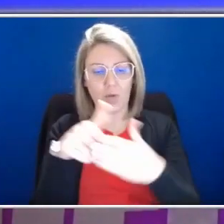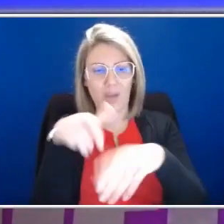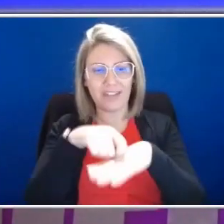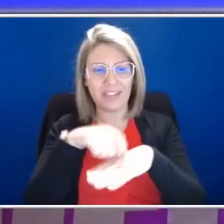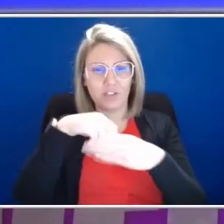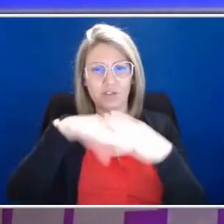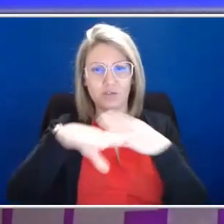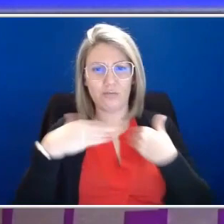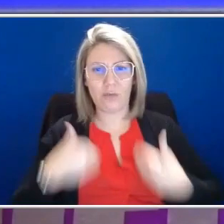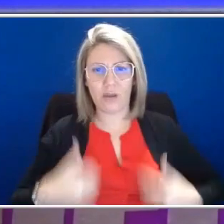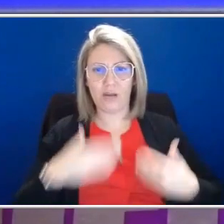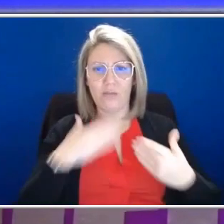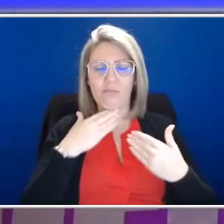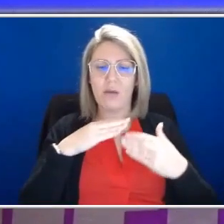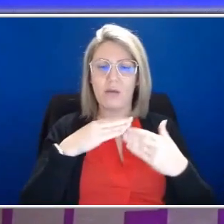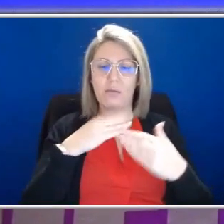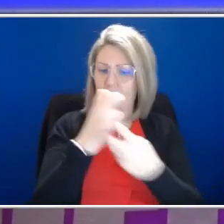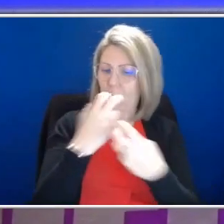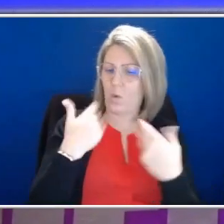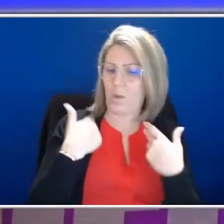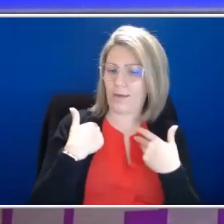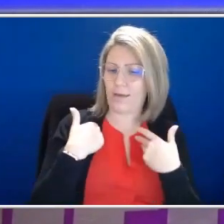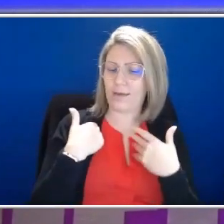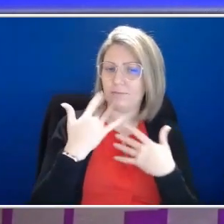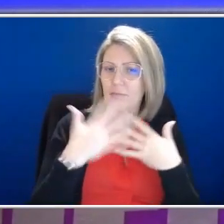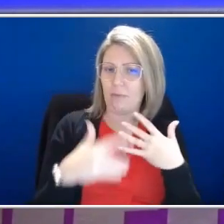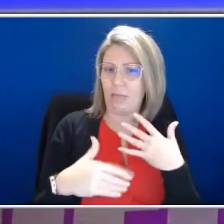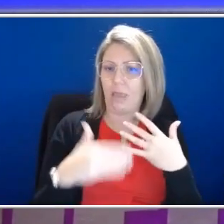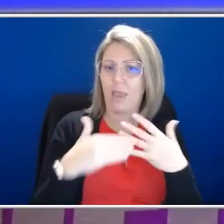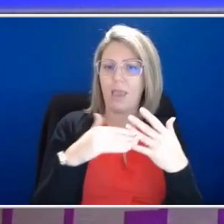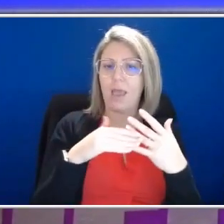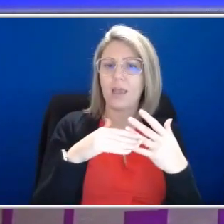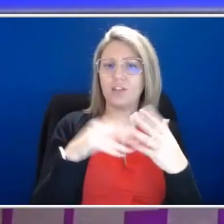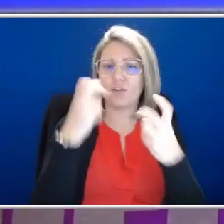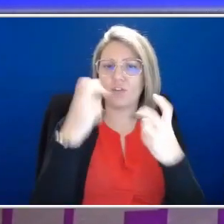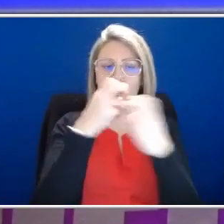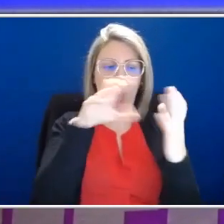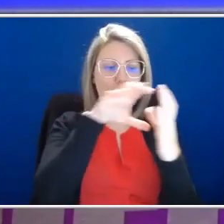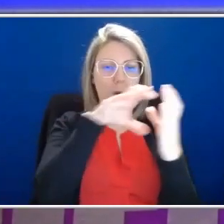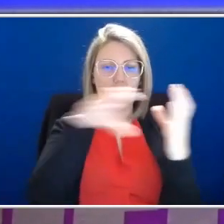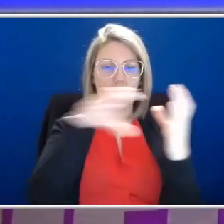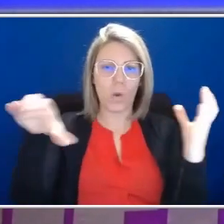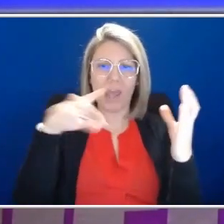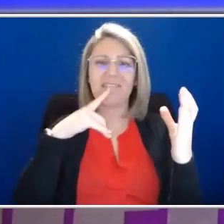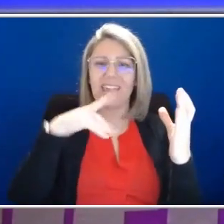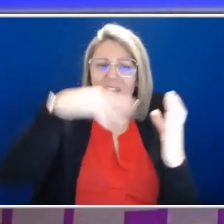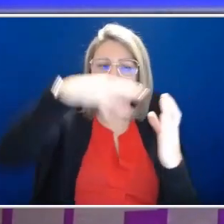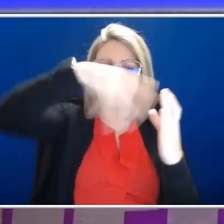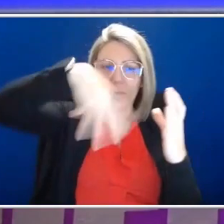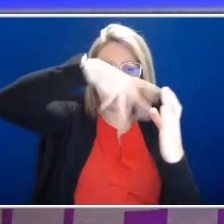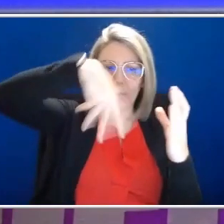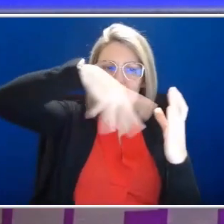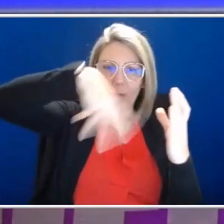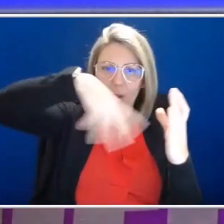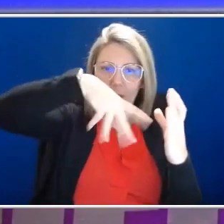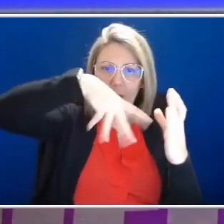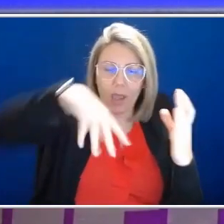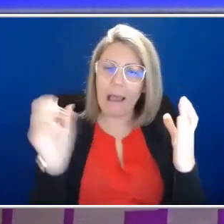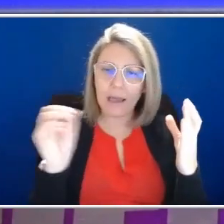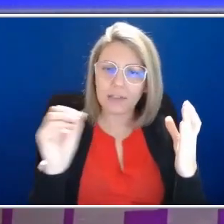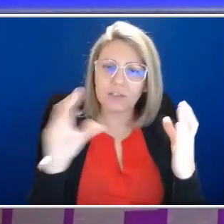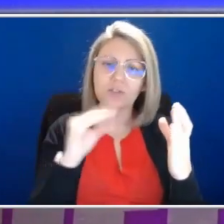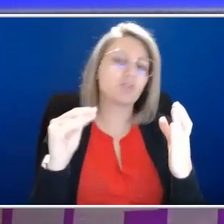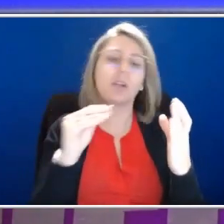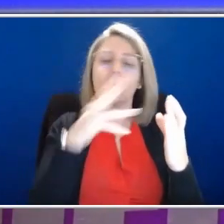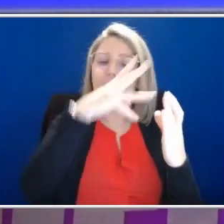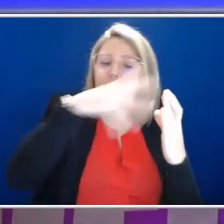has a blood supply. It has an artery that brings oxygen and nutrients to the bone, and veins that drain all the waste products from the bone. And so